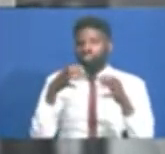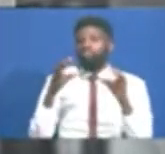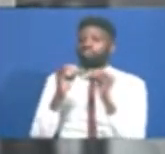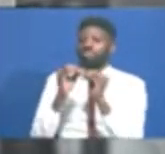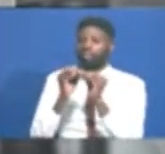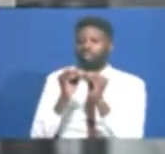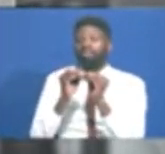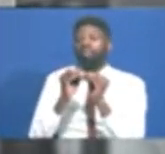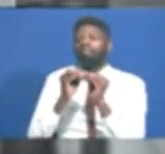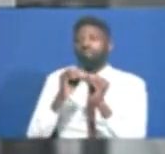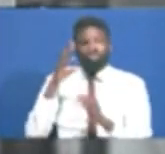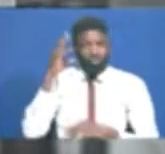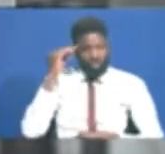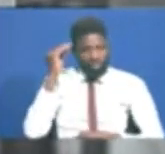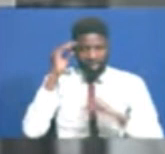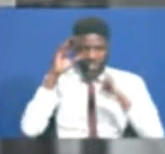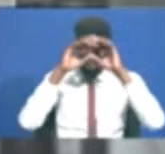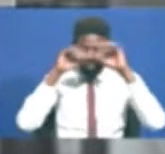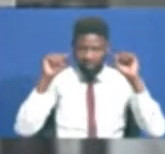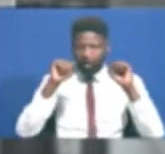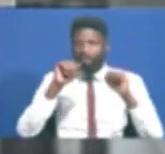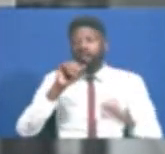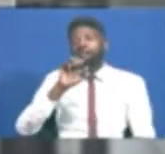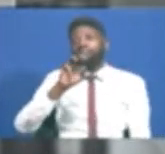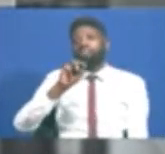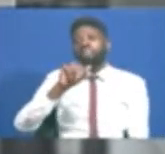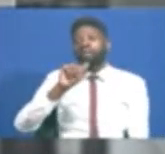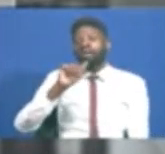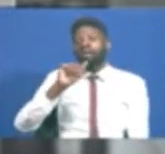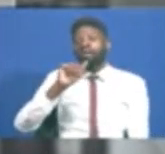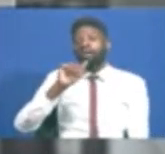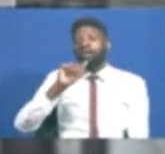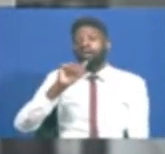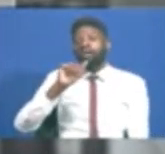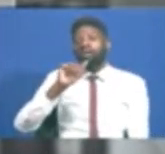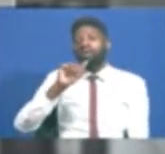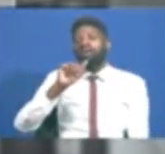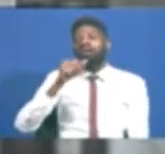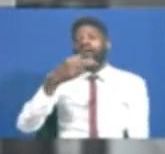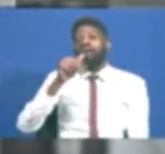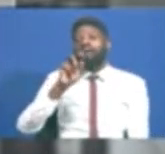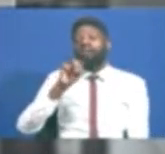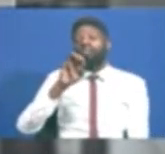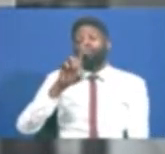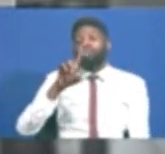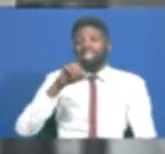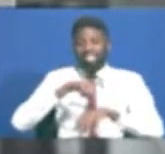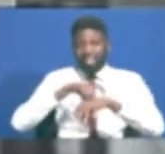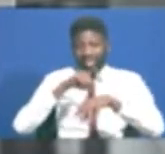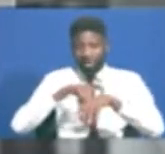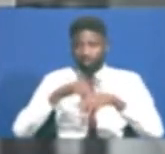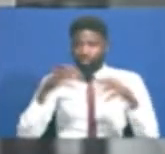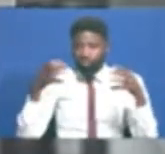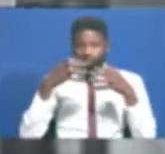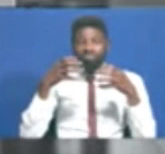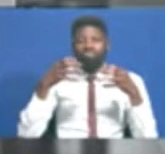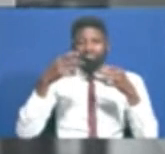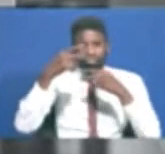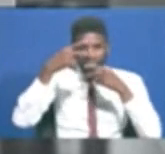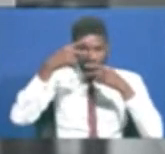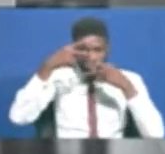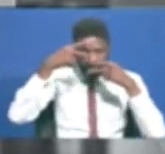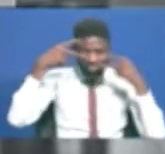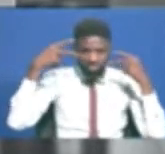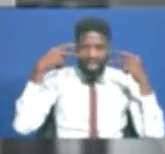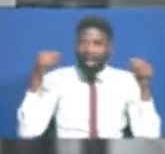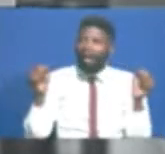Hassan Sheikh Mohamud when two Al-Shabaab suicide bombers and gunmen dressed in government uniforms launched an attack on the Jazeera